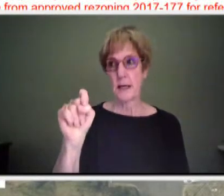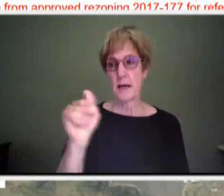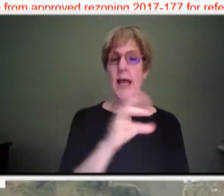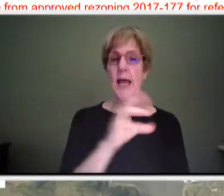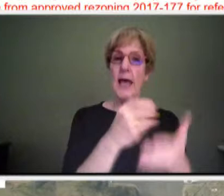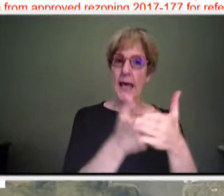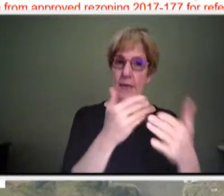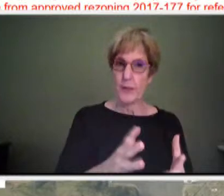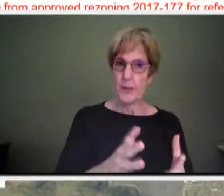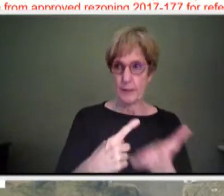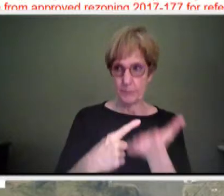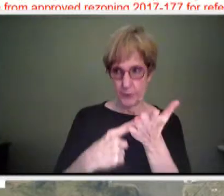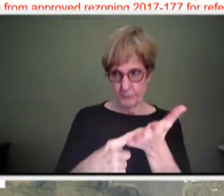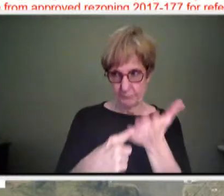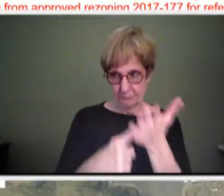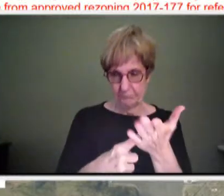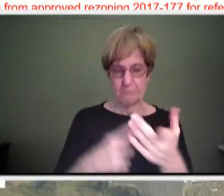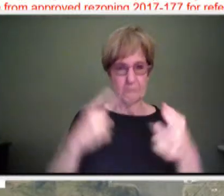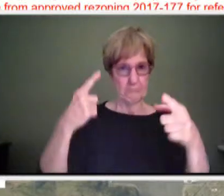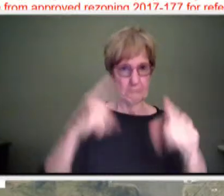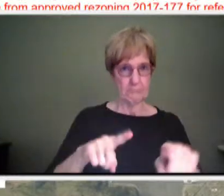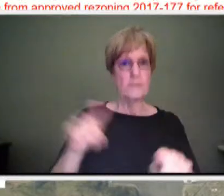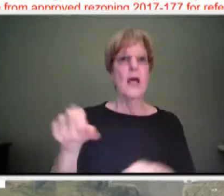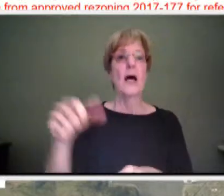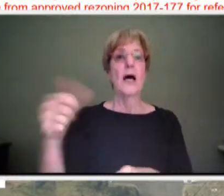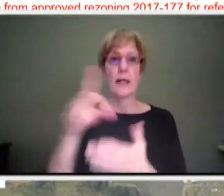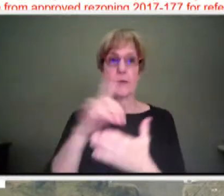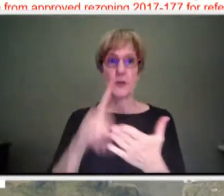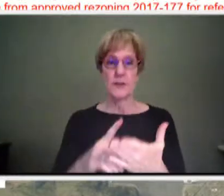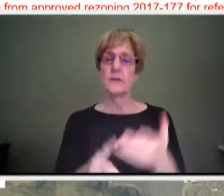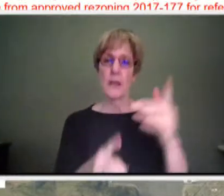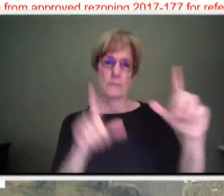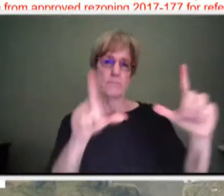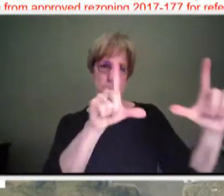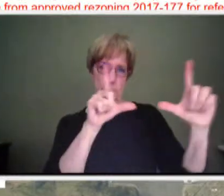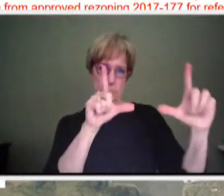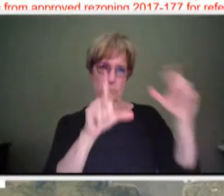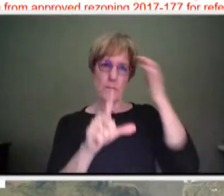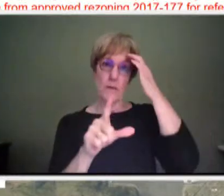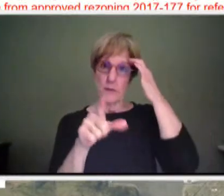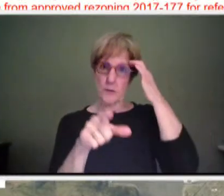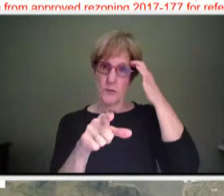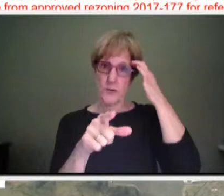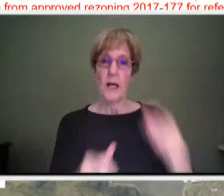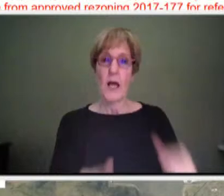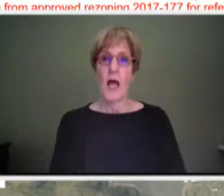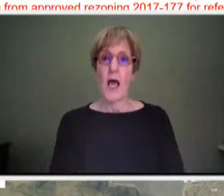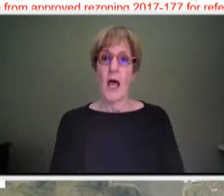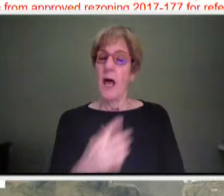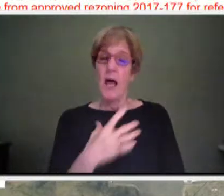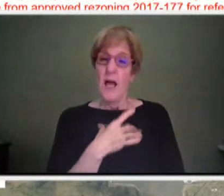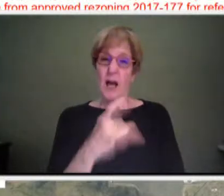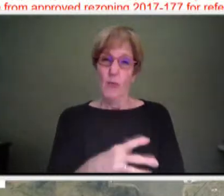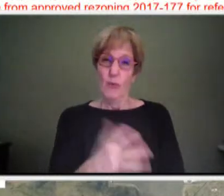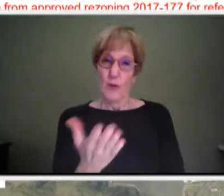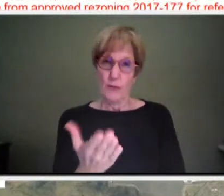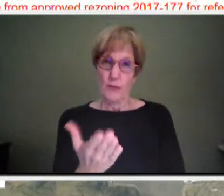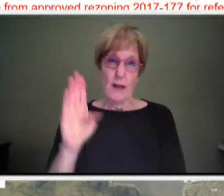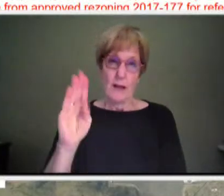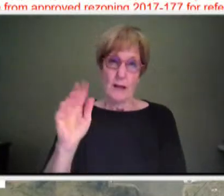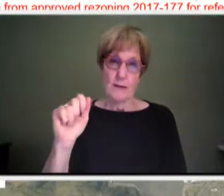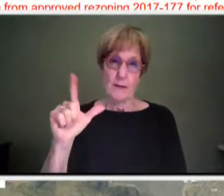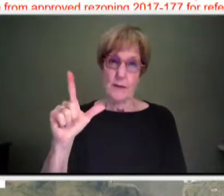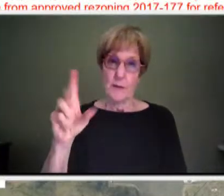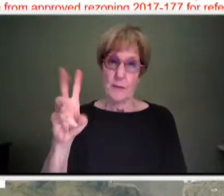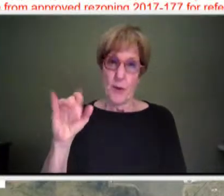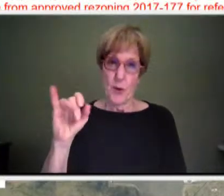together and came up with an alternate design, which is on the screen, which frankly we don't really like. On Baldwin, there would be,